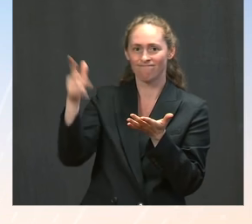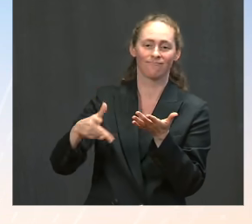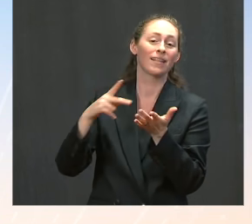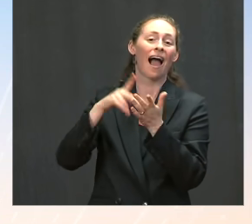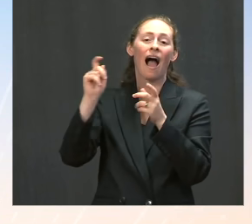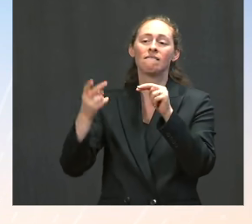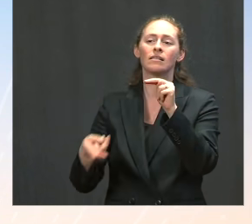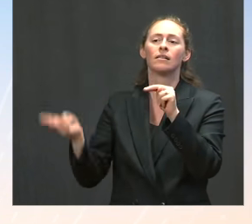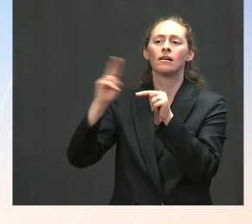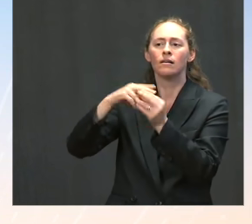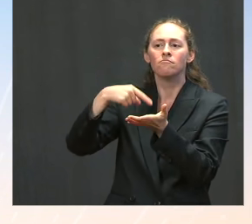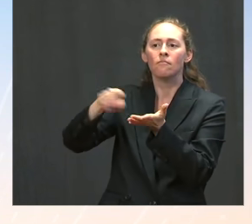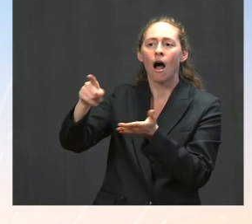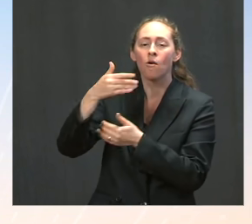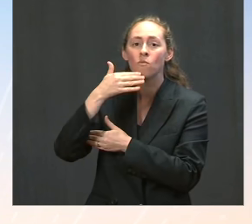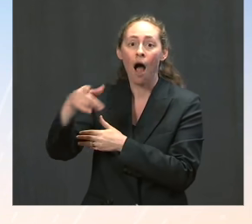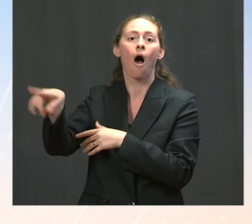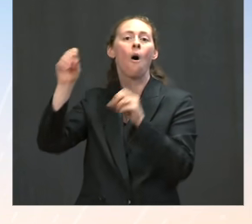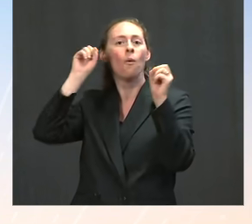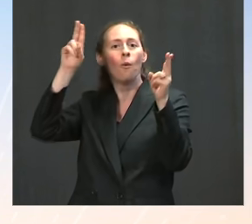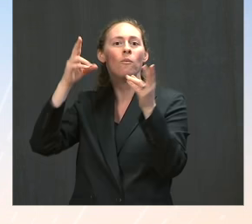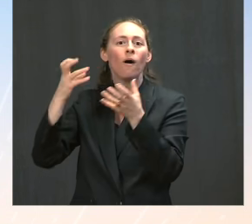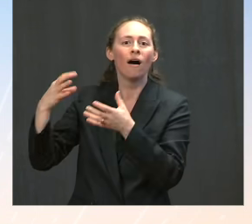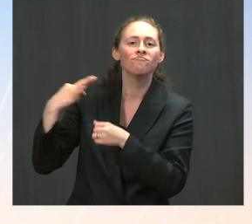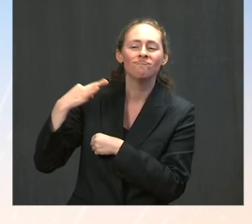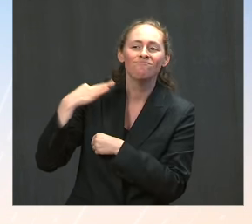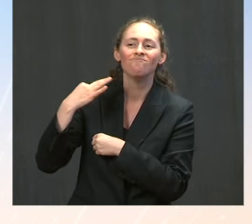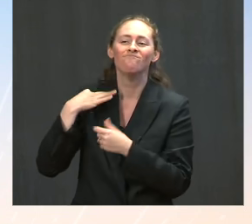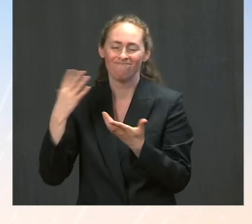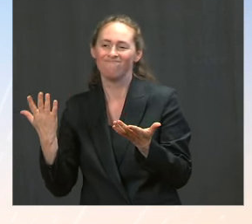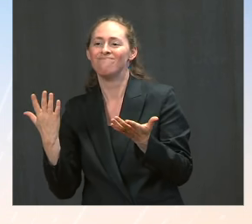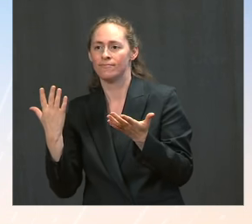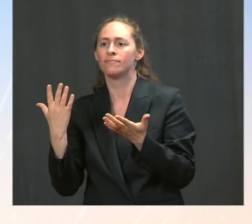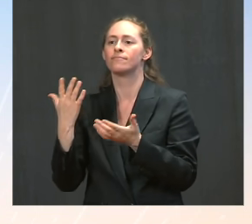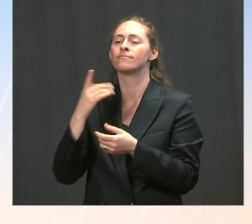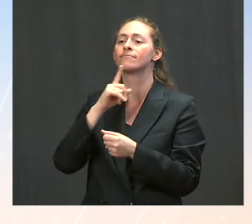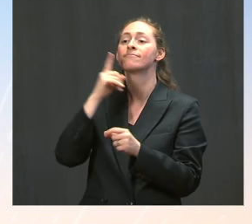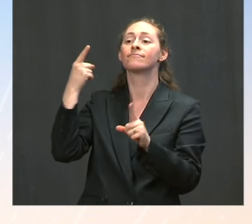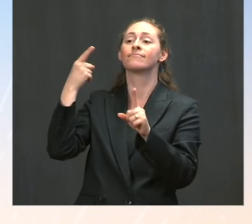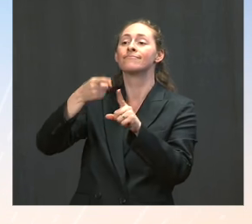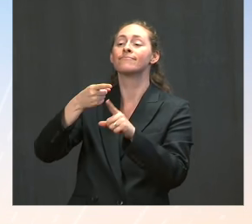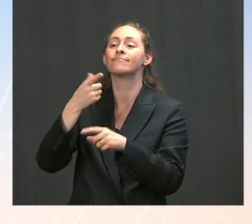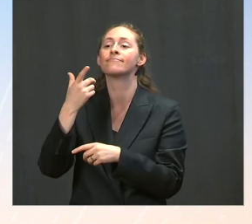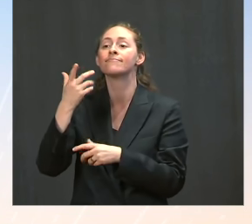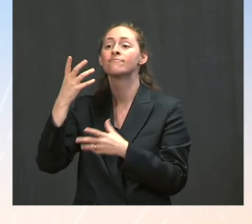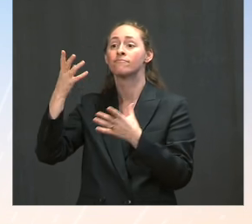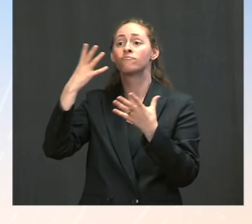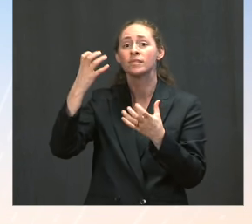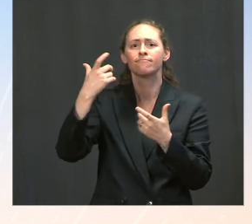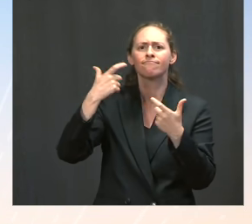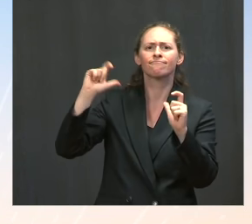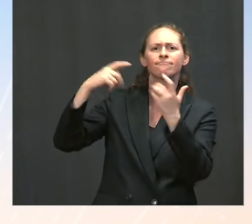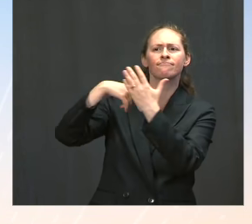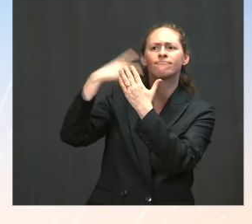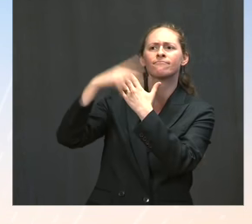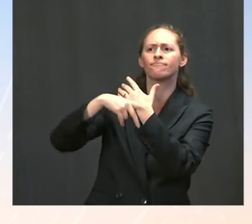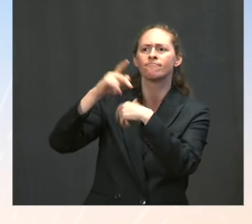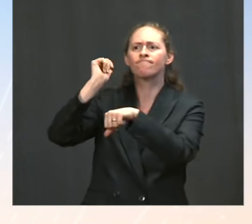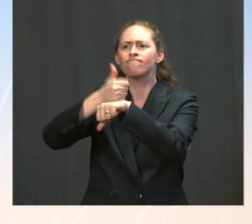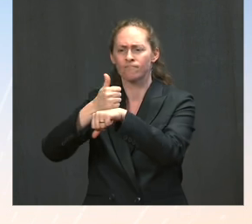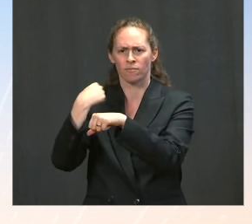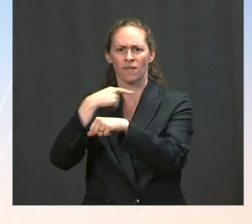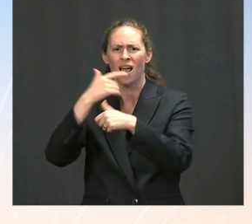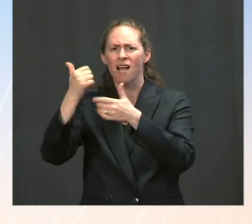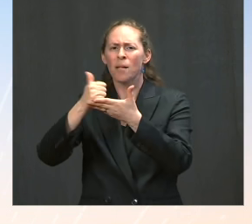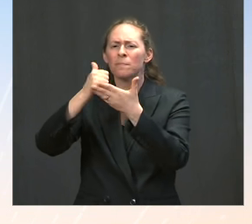about his individual circumstance, but we implemented a major program that helped restaurants stay open, something we strongly